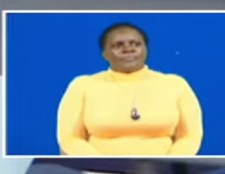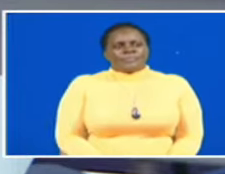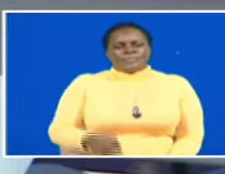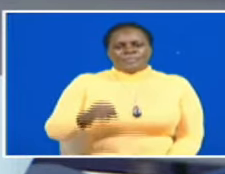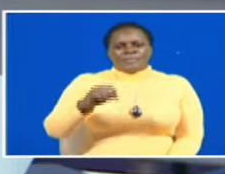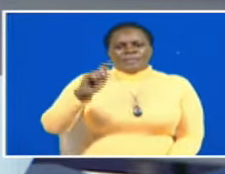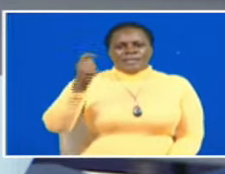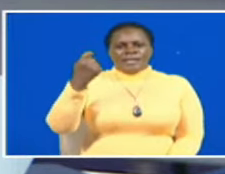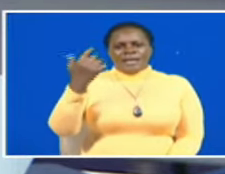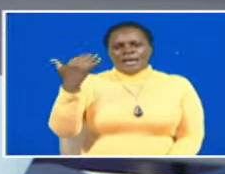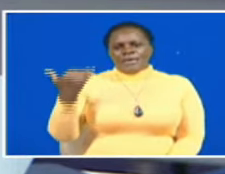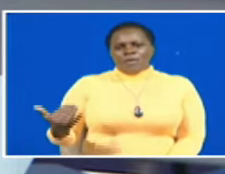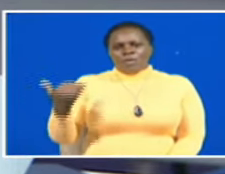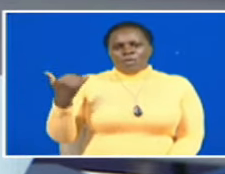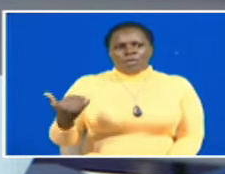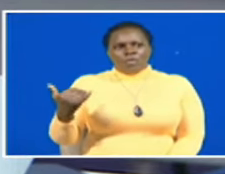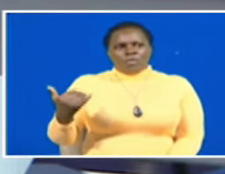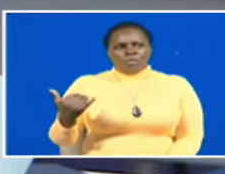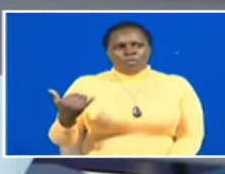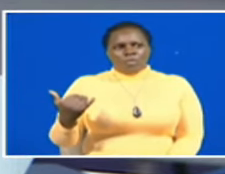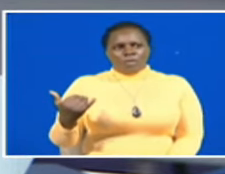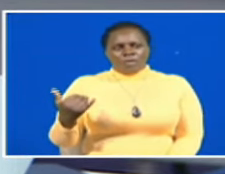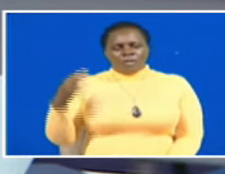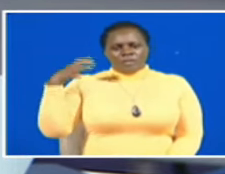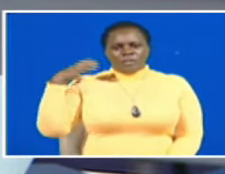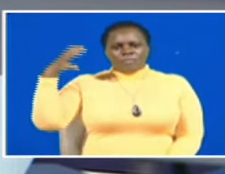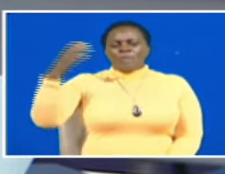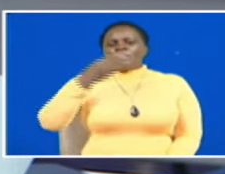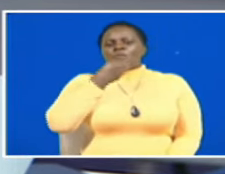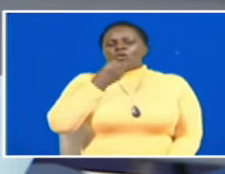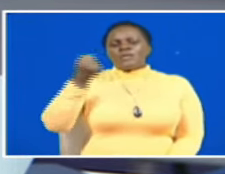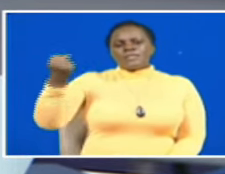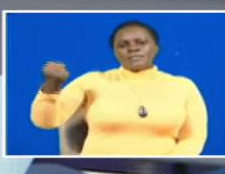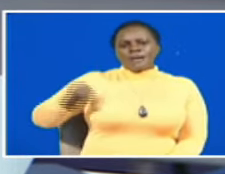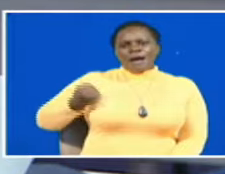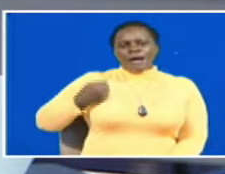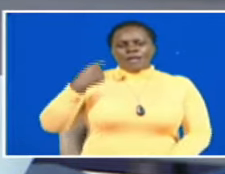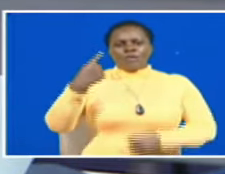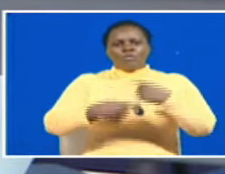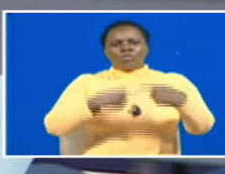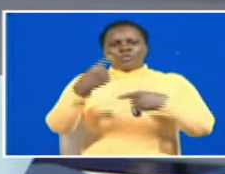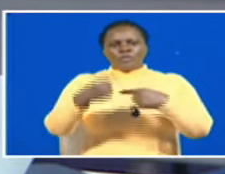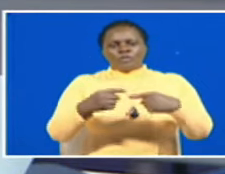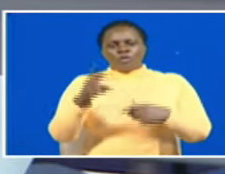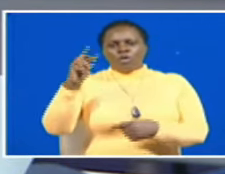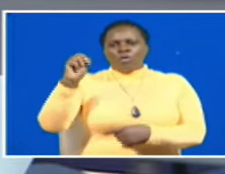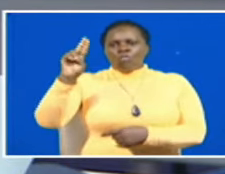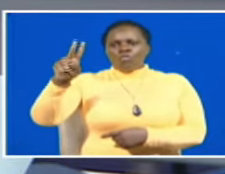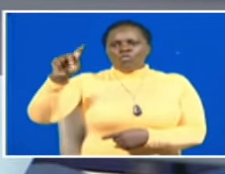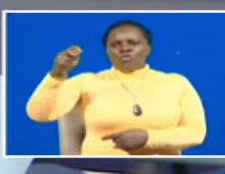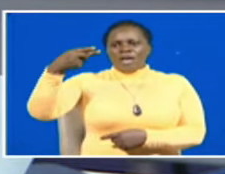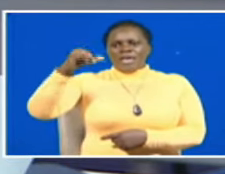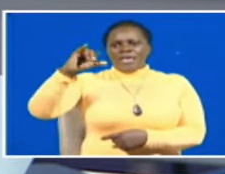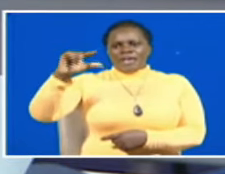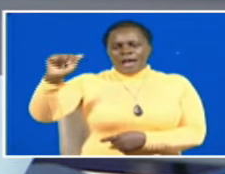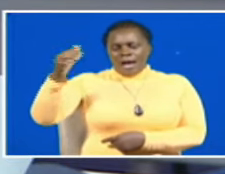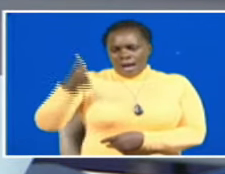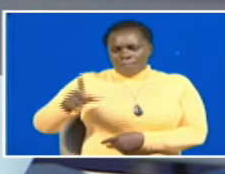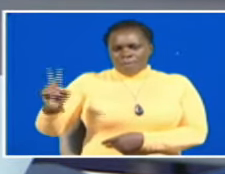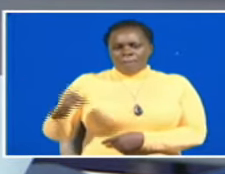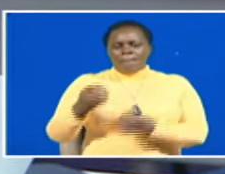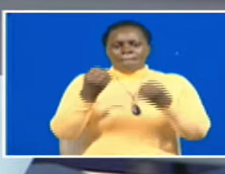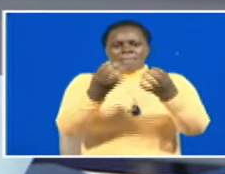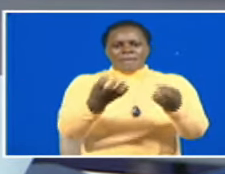Kenya Junior Stroke Play Championships for boys and girls continued at the Muthaiga Golf Club right in the capital with